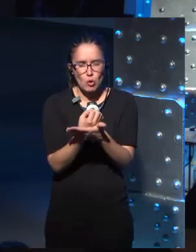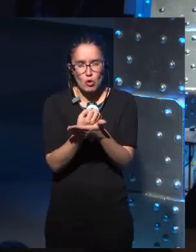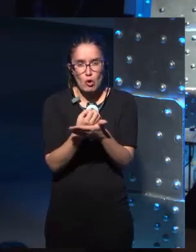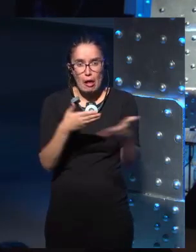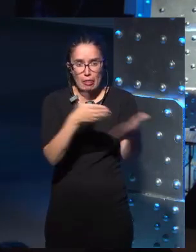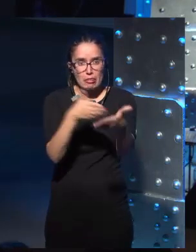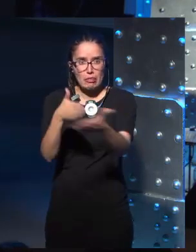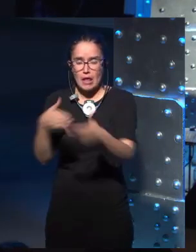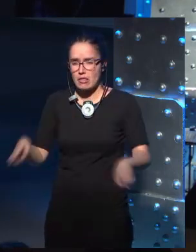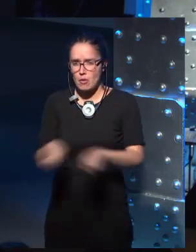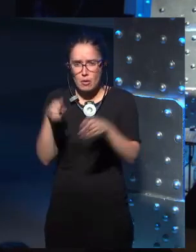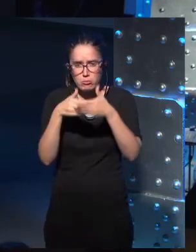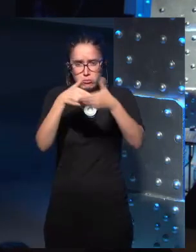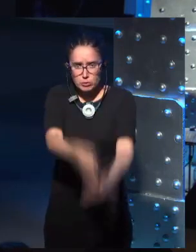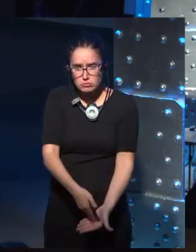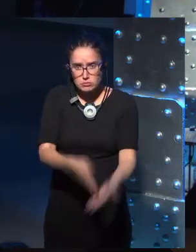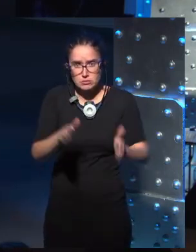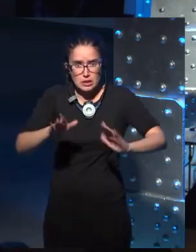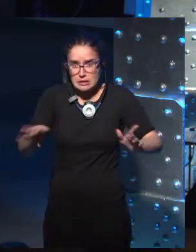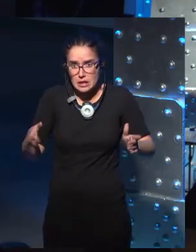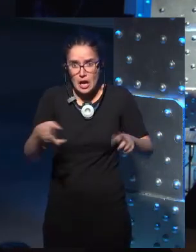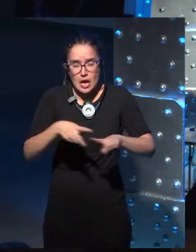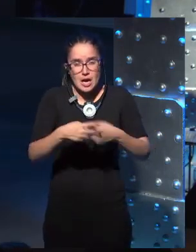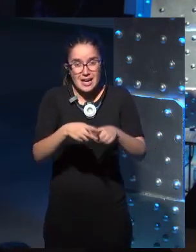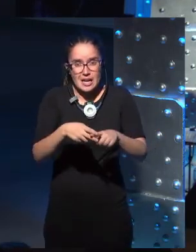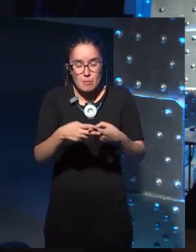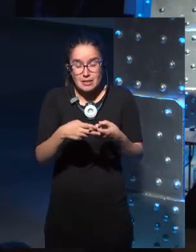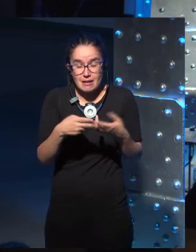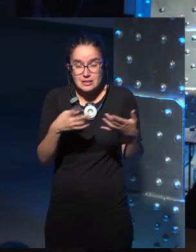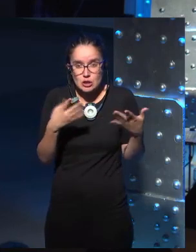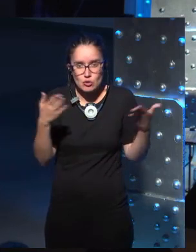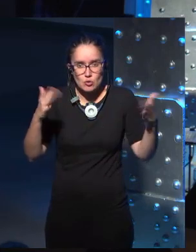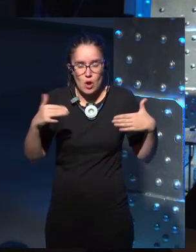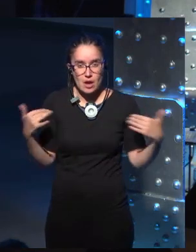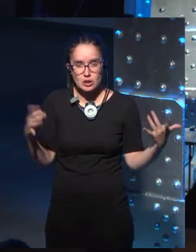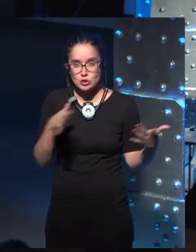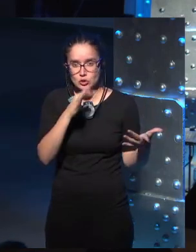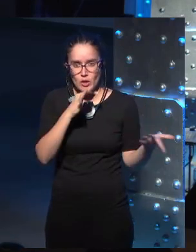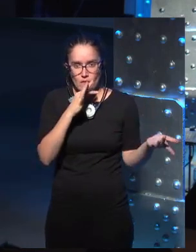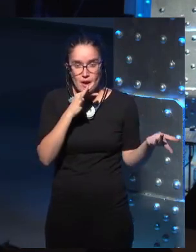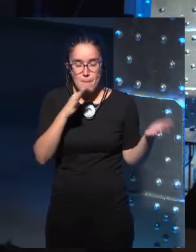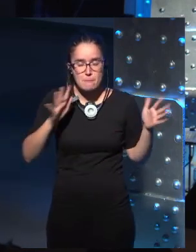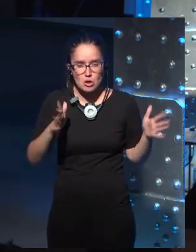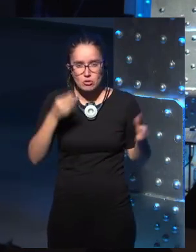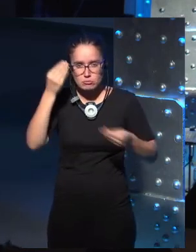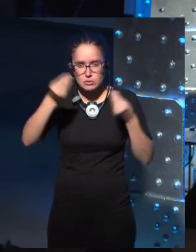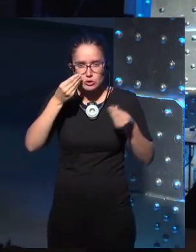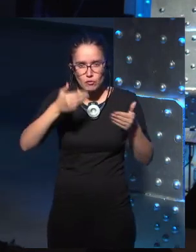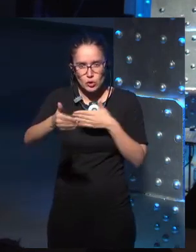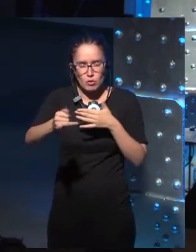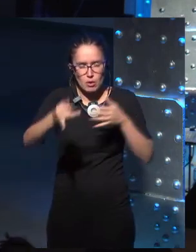just shoot through. We don't have the tools to see those gravitational waves yet, but I'm sure we will someday. In